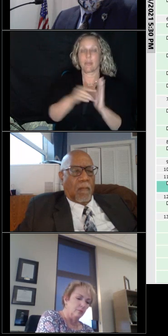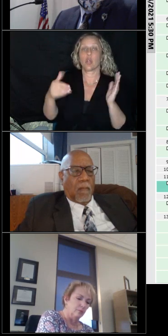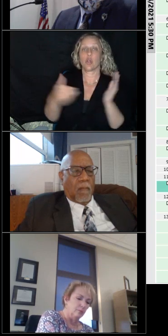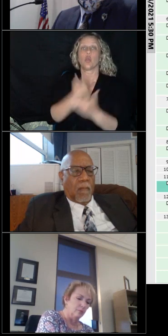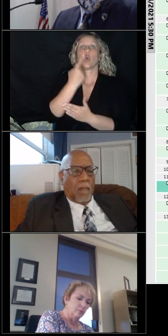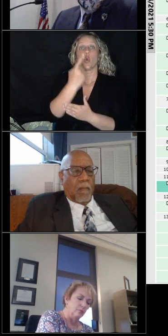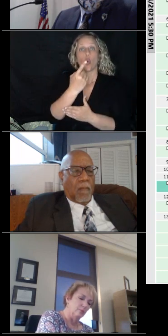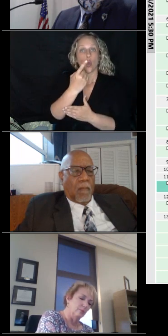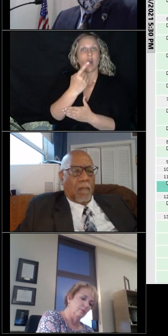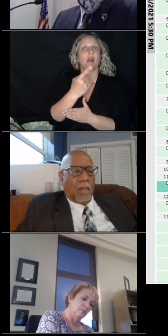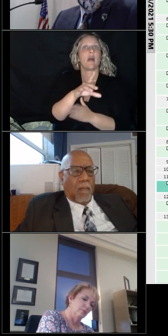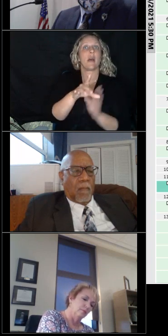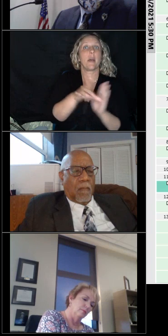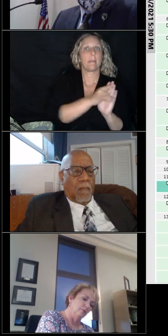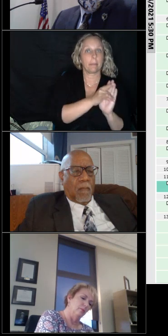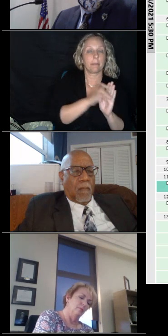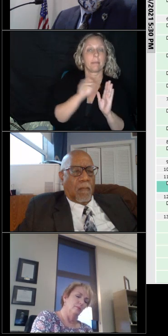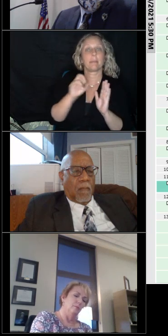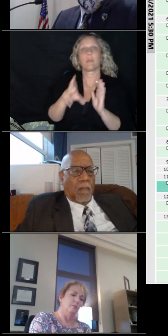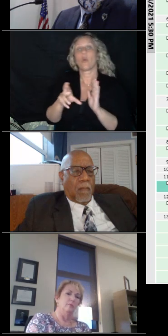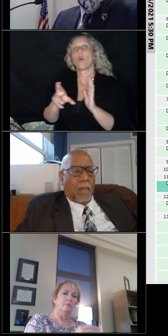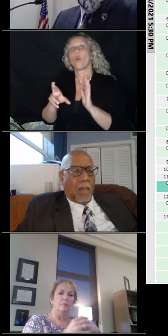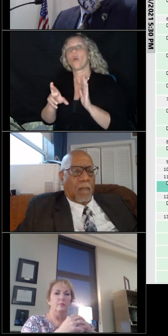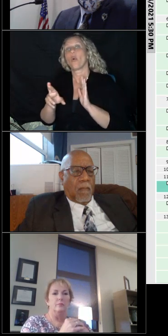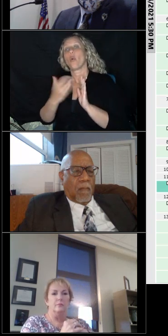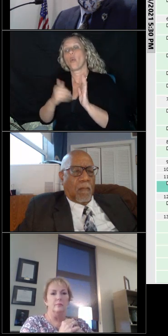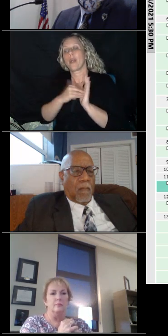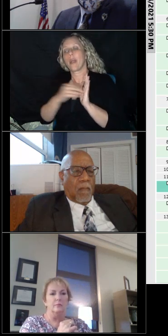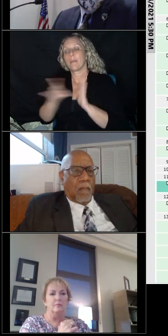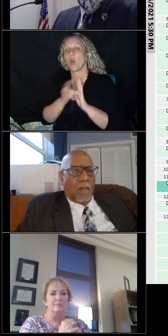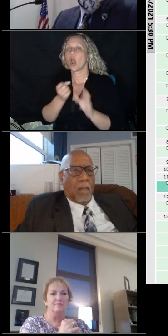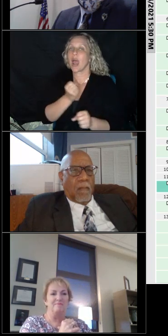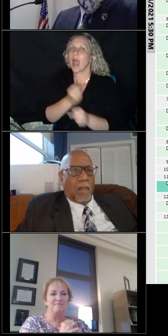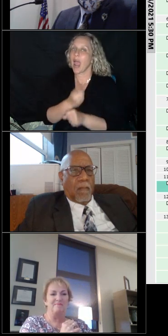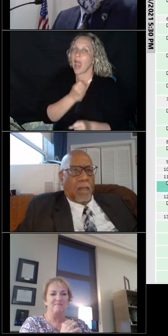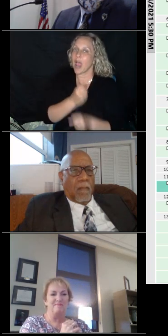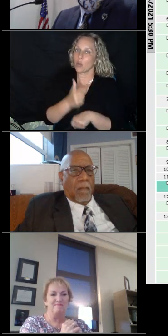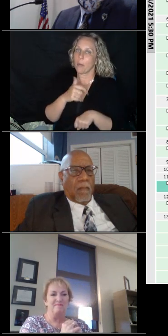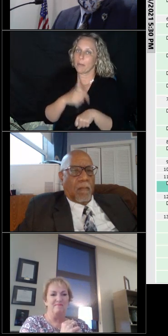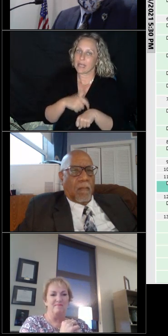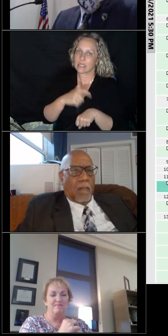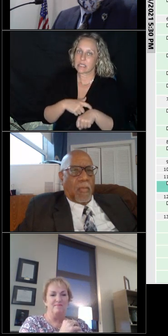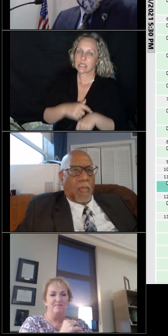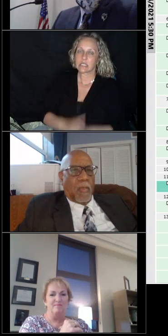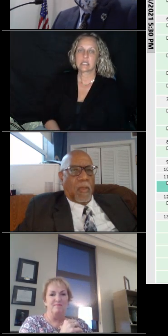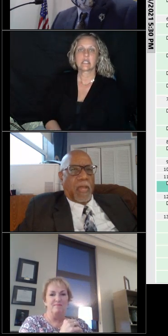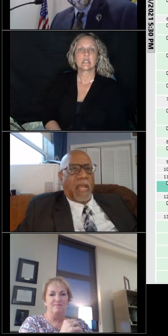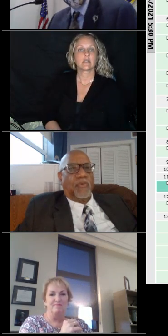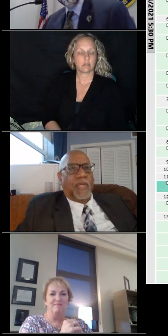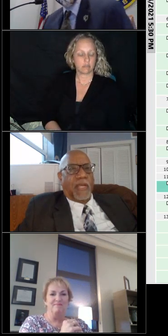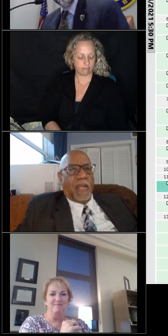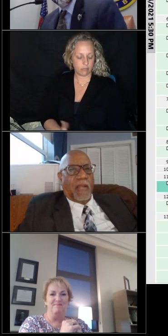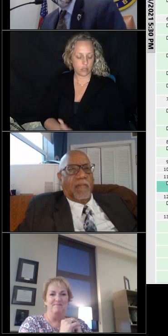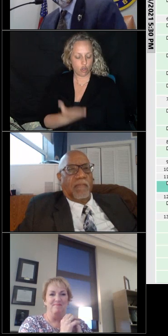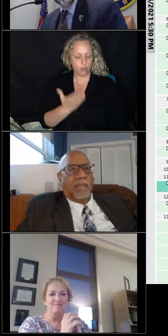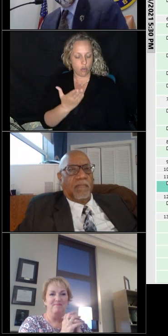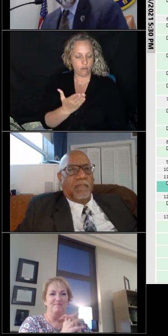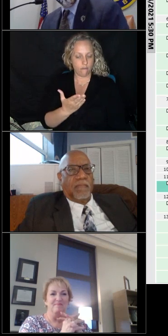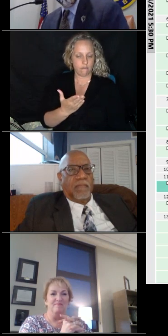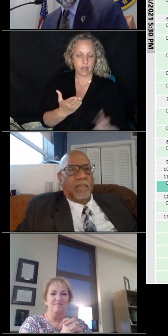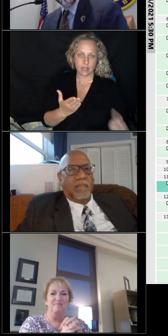is reappointed or appointed on an annual basis. So moved. And I would second